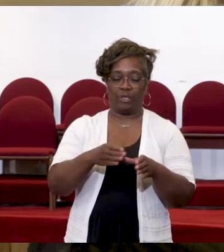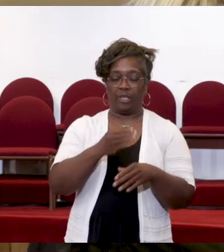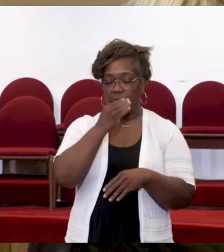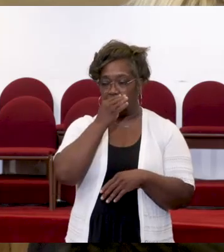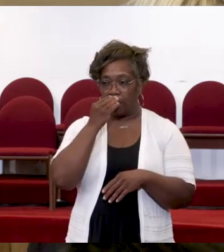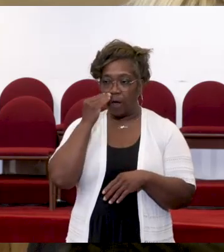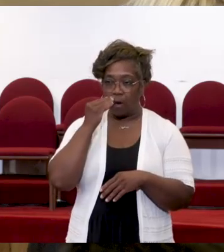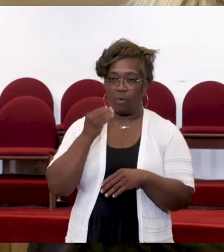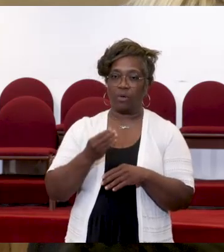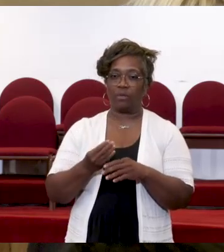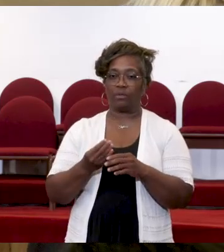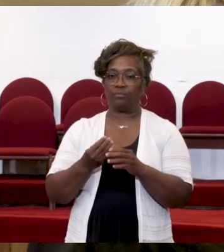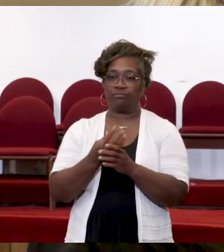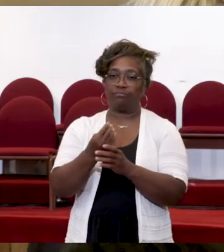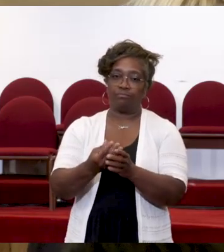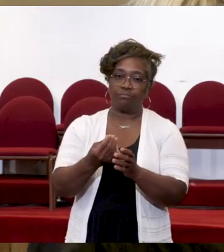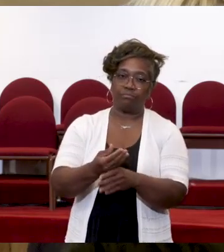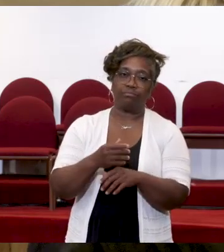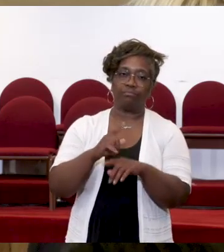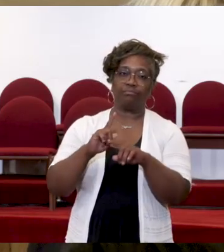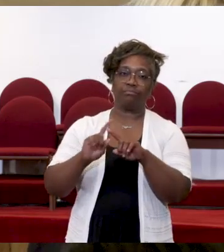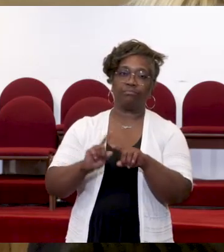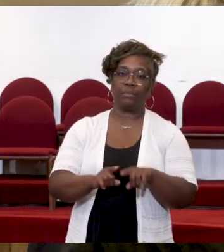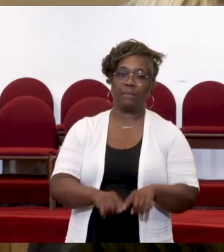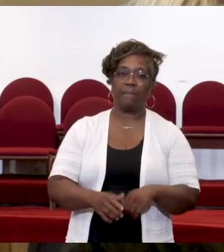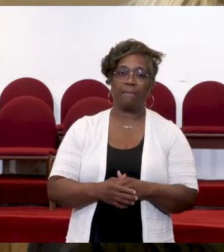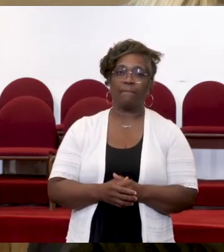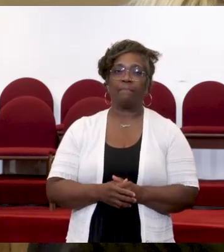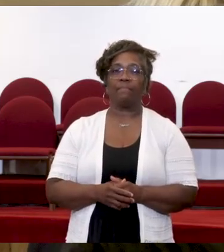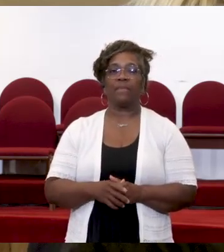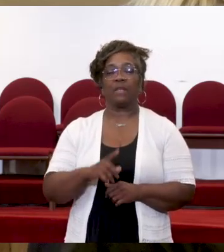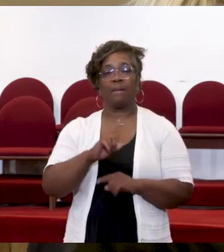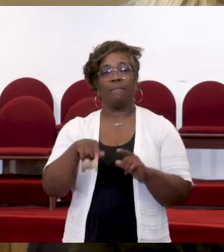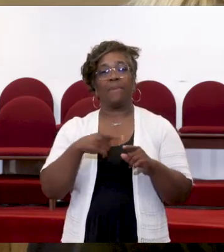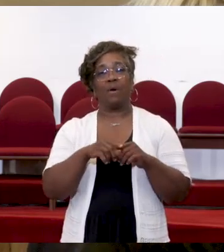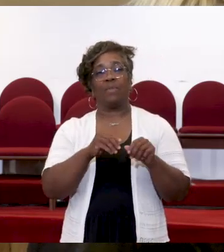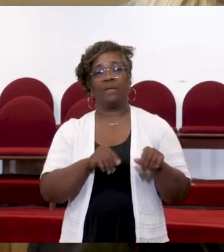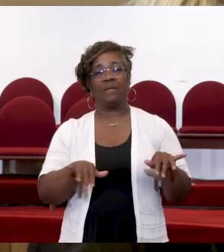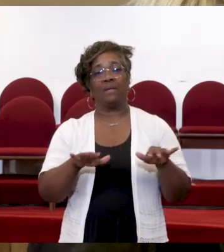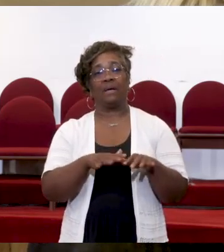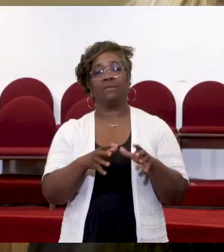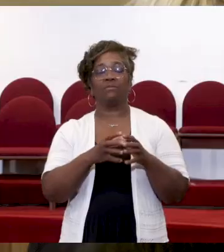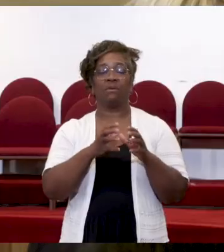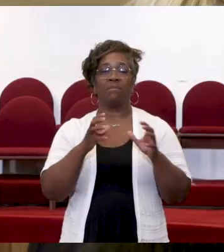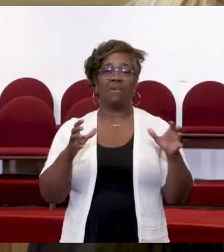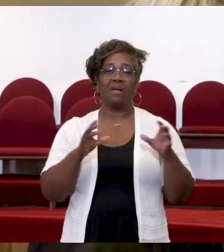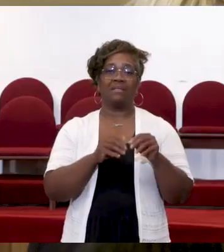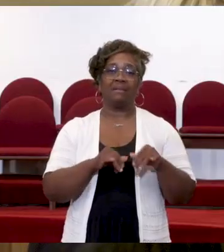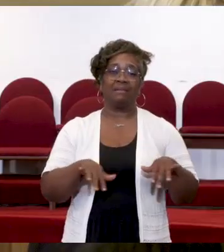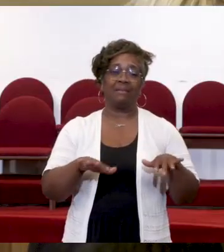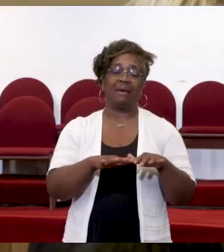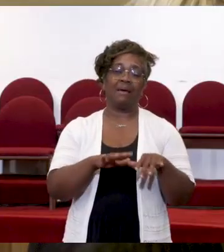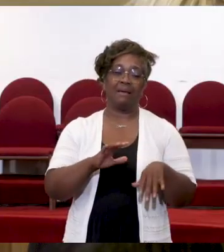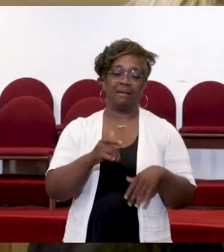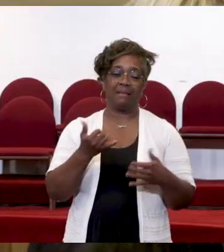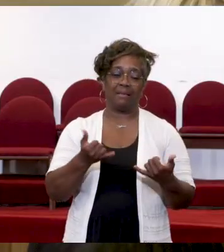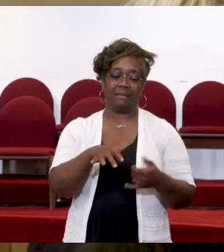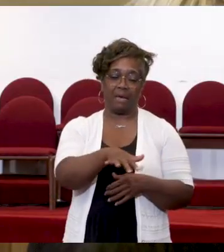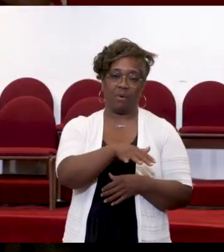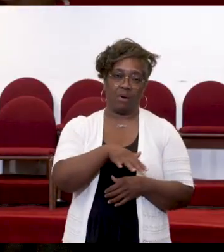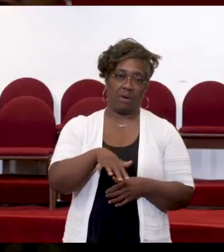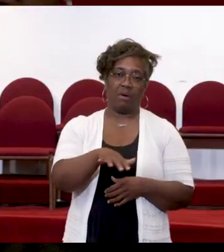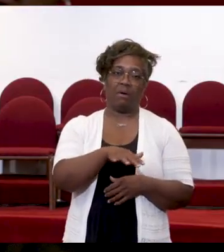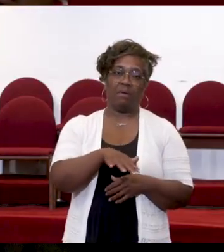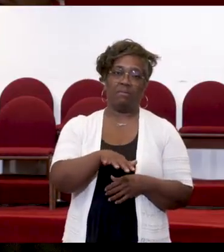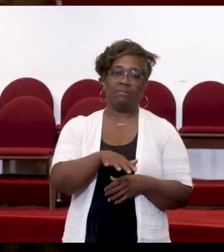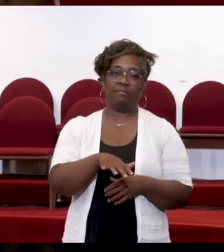had. Go ahead. The land. There's so much land in District 3. Yeah. And